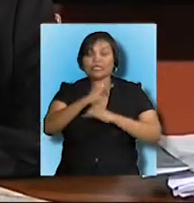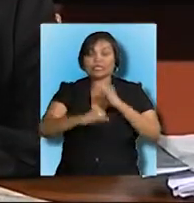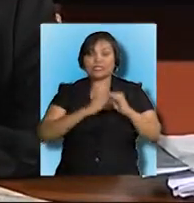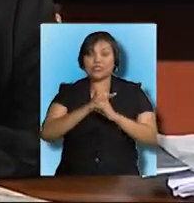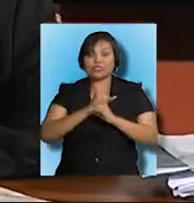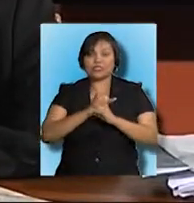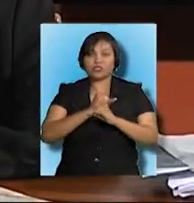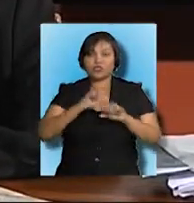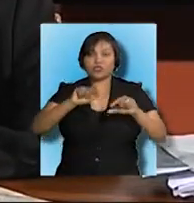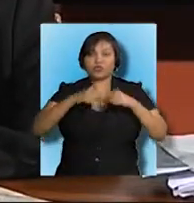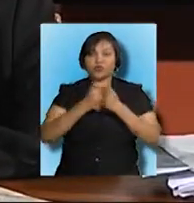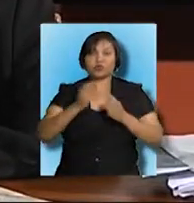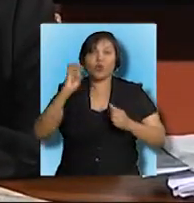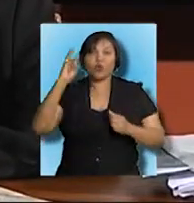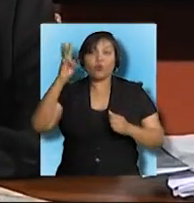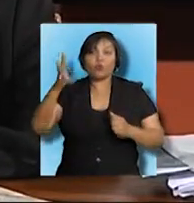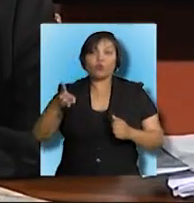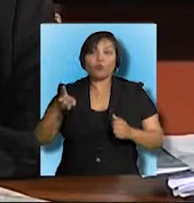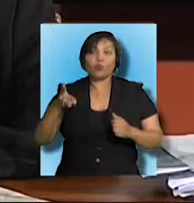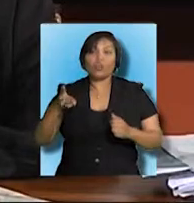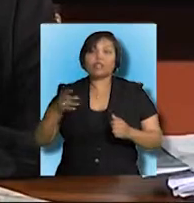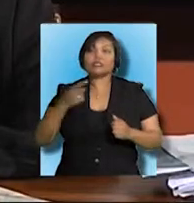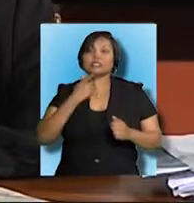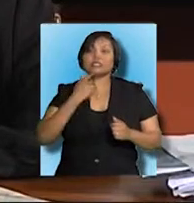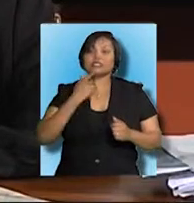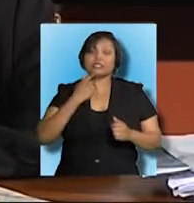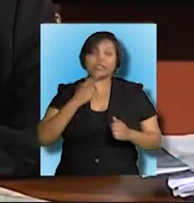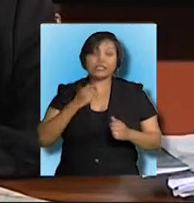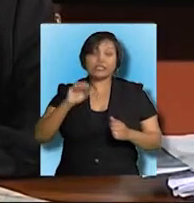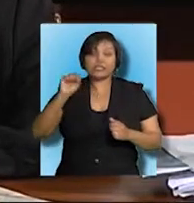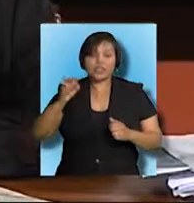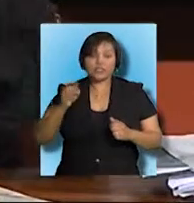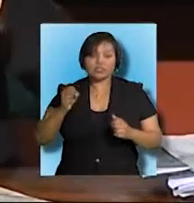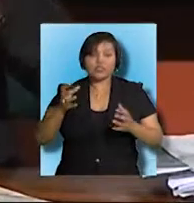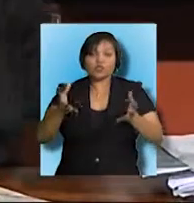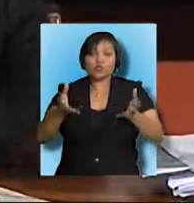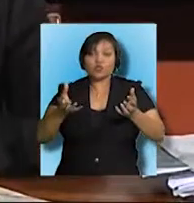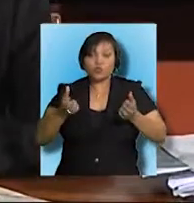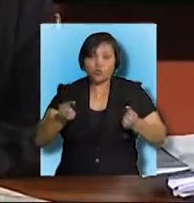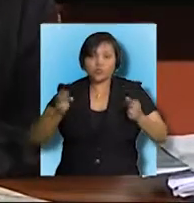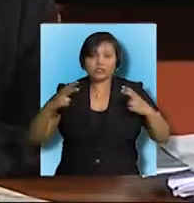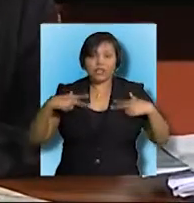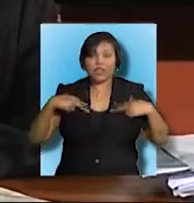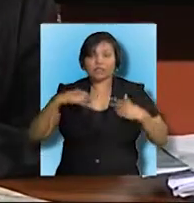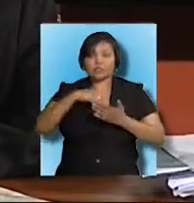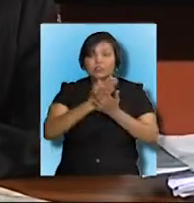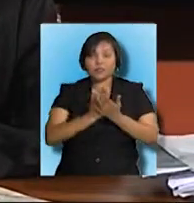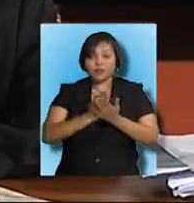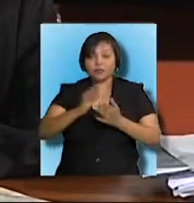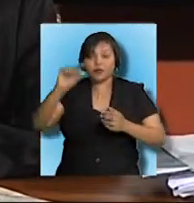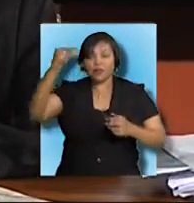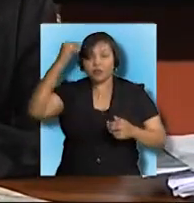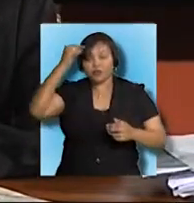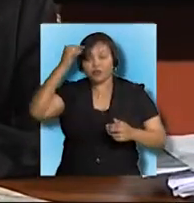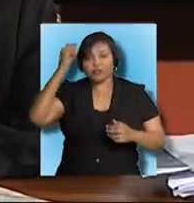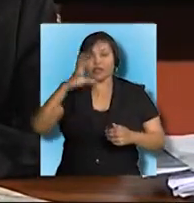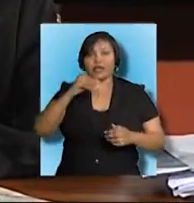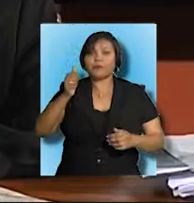actors, freedom of expression actors around the world, would be opposed to these ideas, for example, of privatizing the public broadcaster.